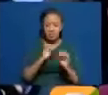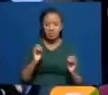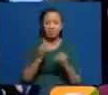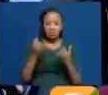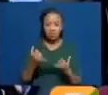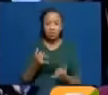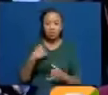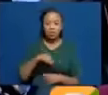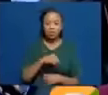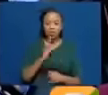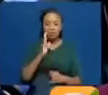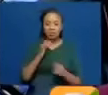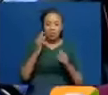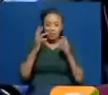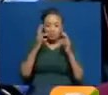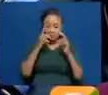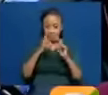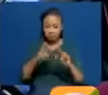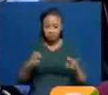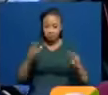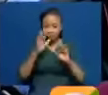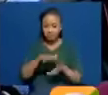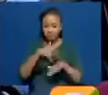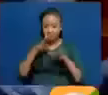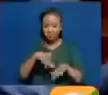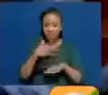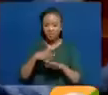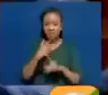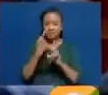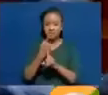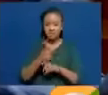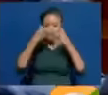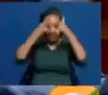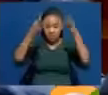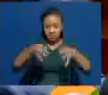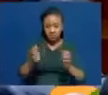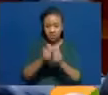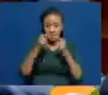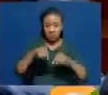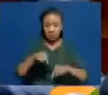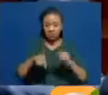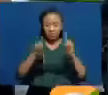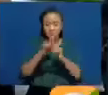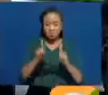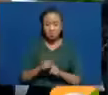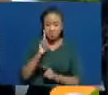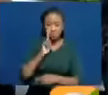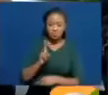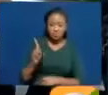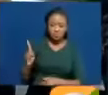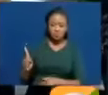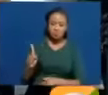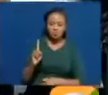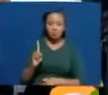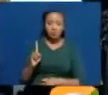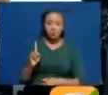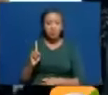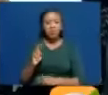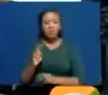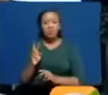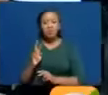study very carefully the decision that was made today. The appointees who watched as the rug was pulled from under their feet say